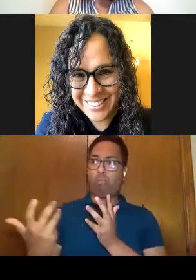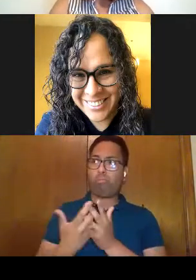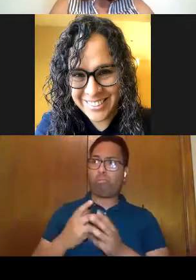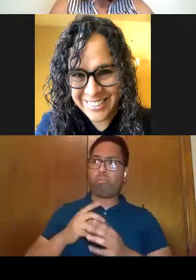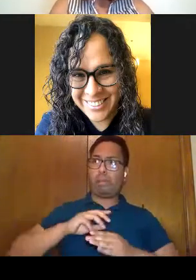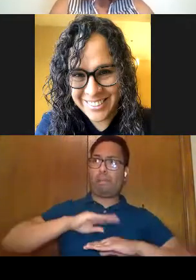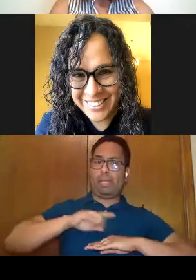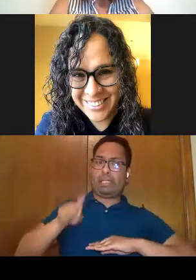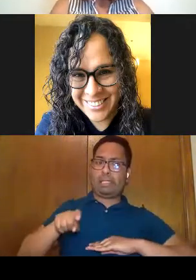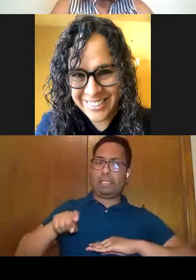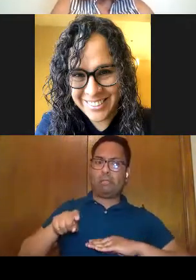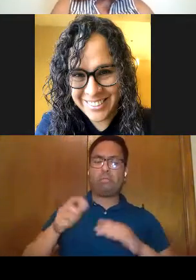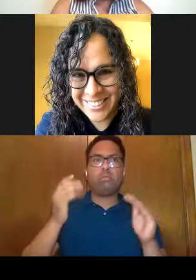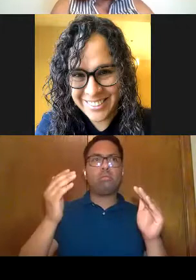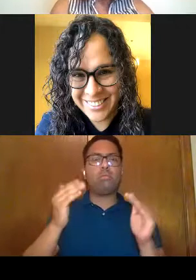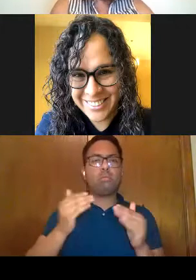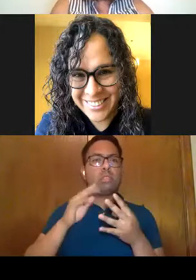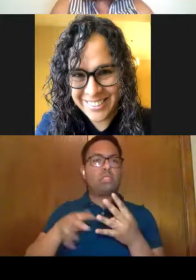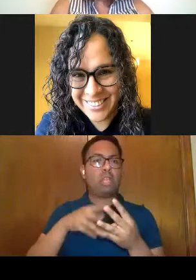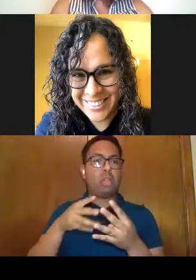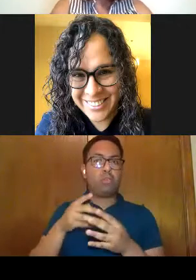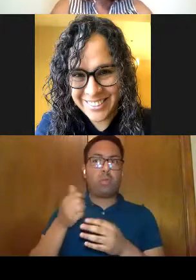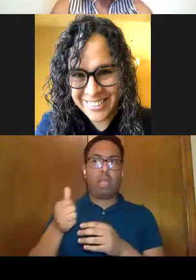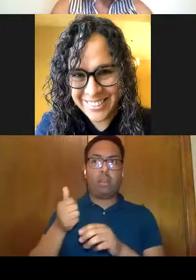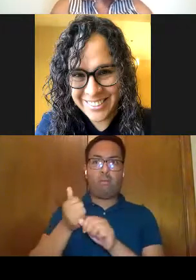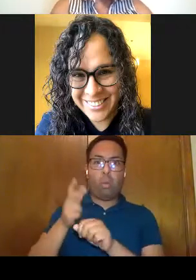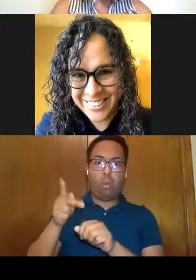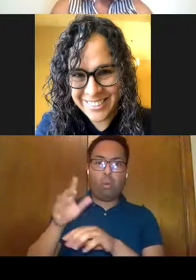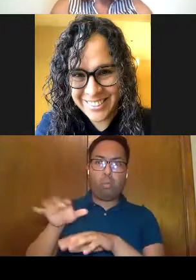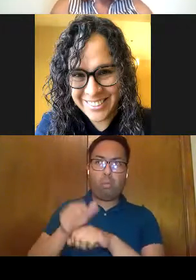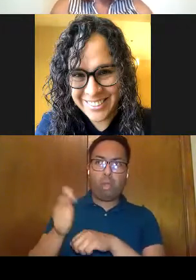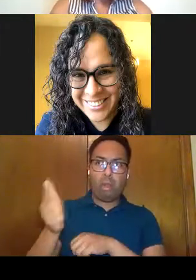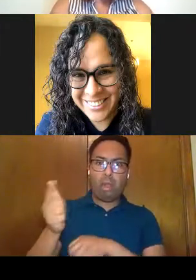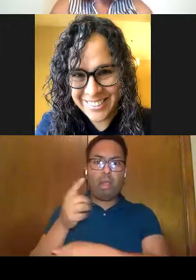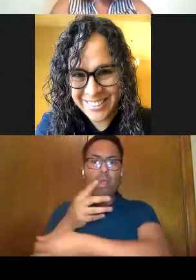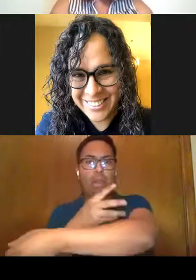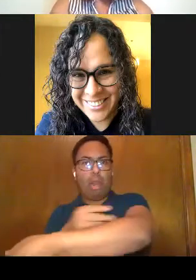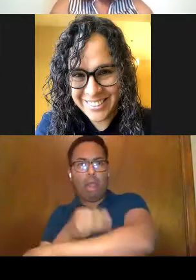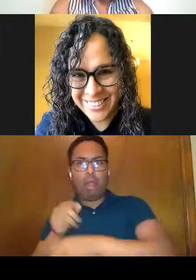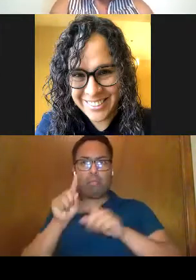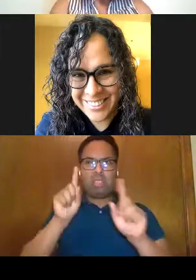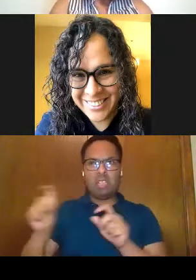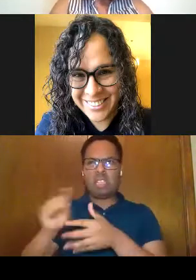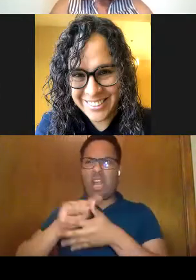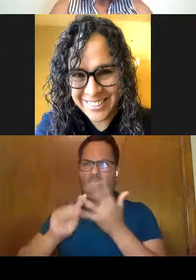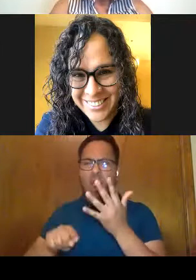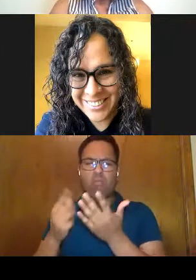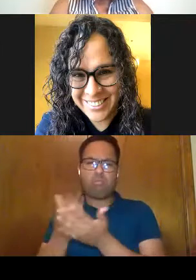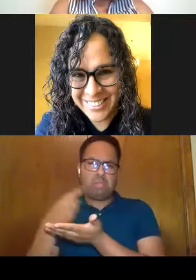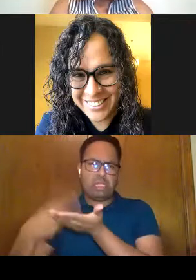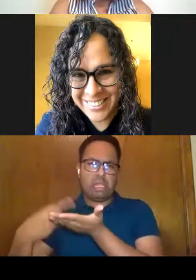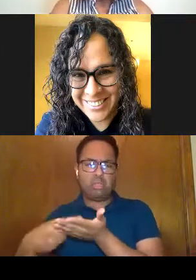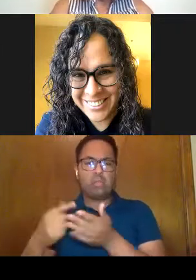follow-up appointments, testing, labs, discuss all of those things. Who's taking care of